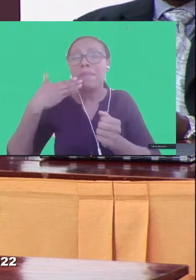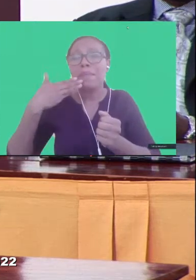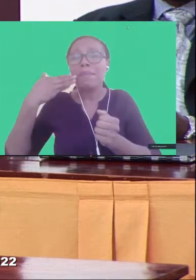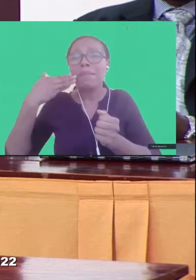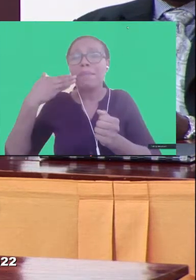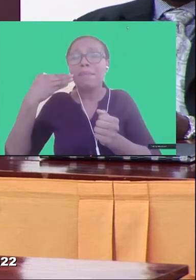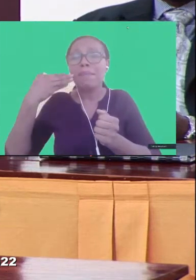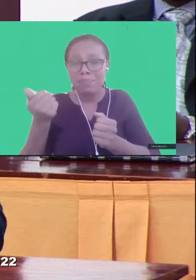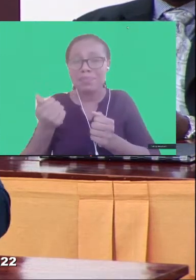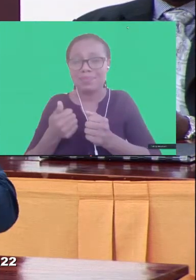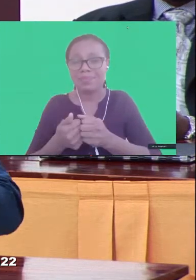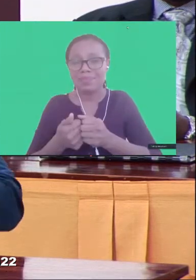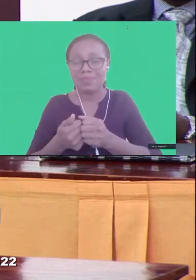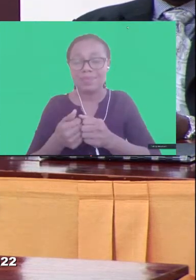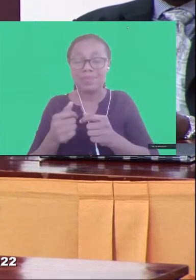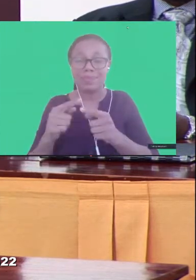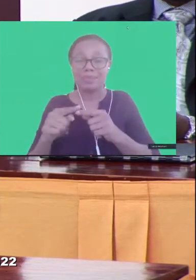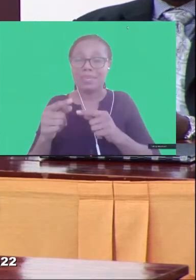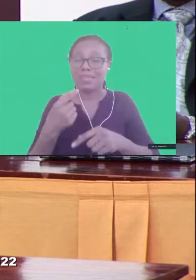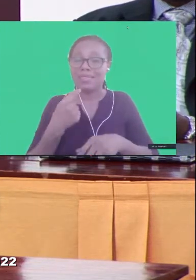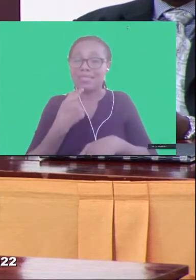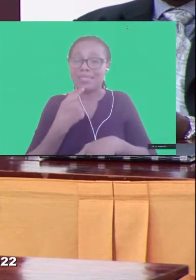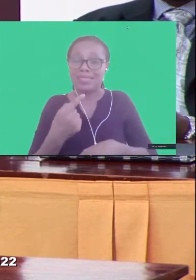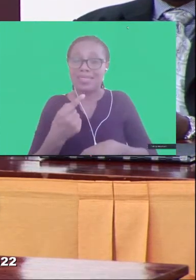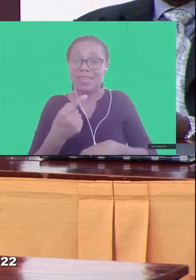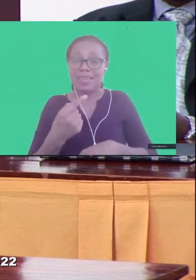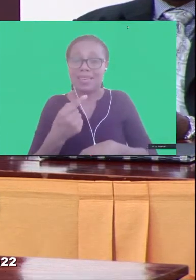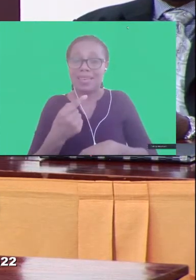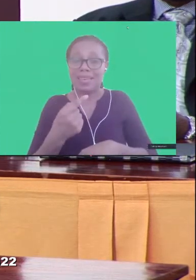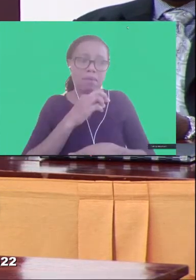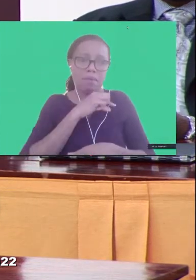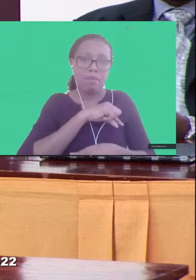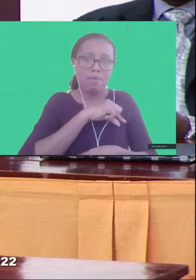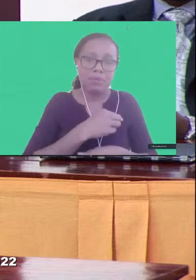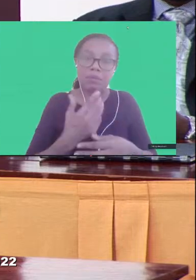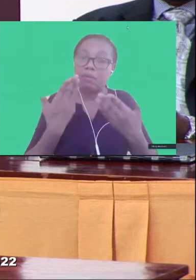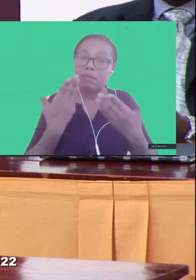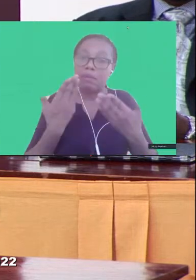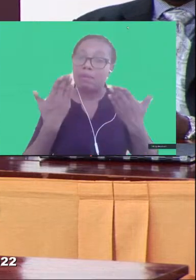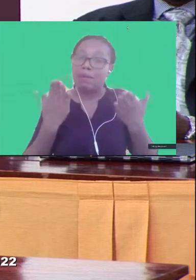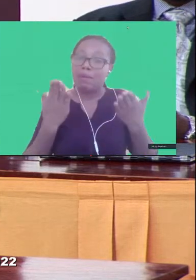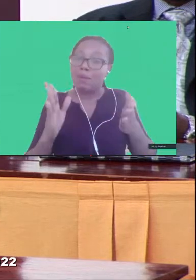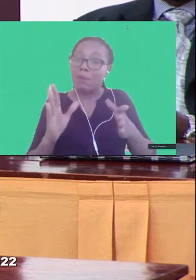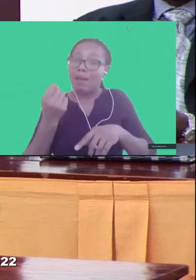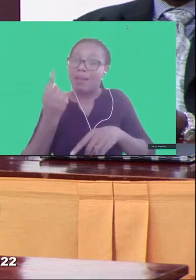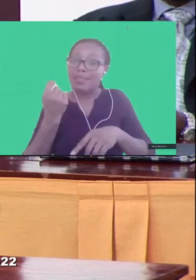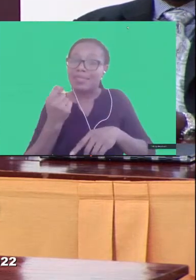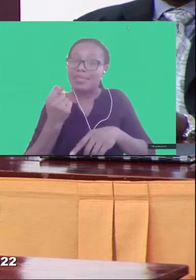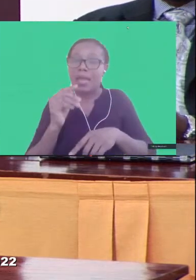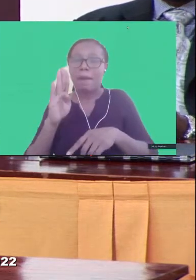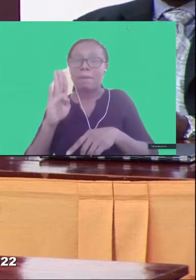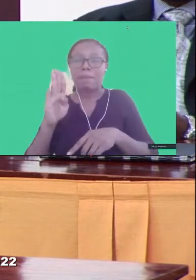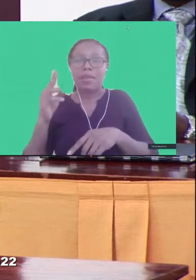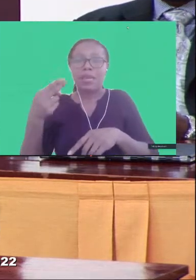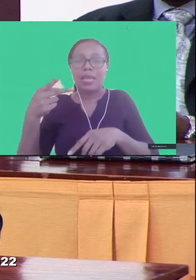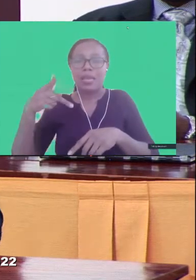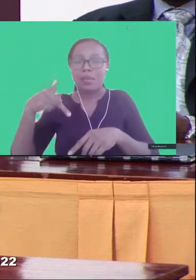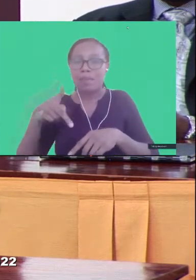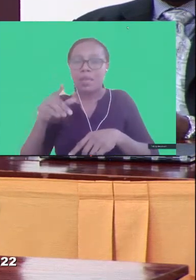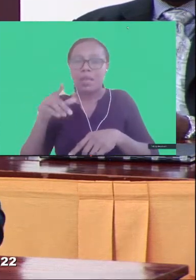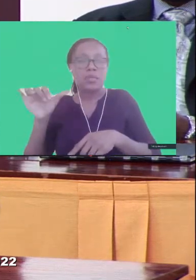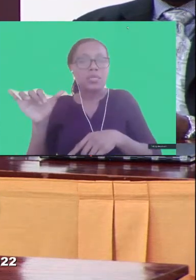is the same company that's operating on the Trinidad side of the Barbados-Trinidad border. And really it helps us in terms